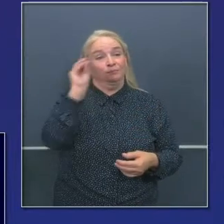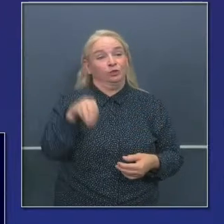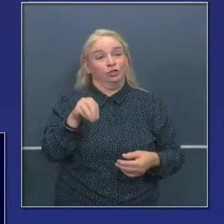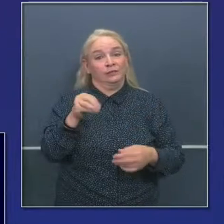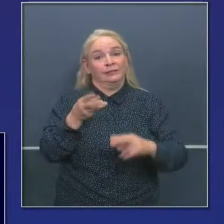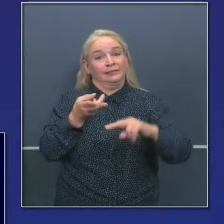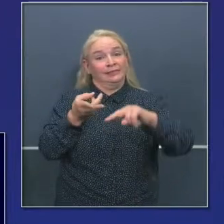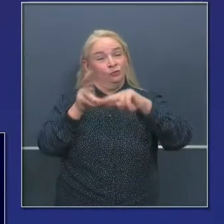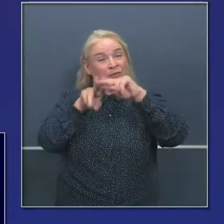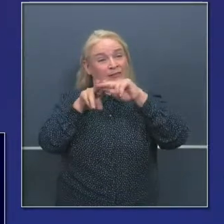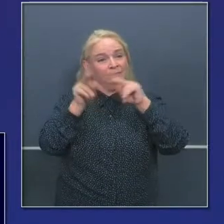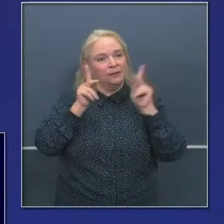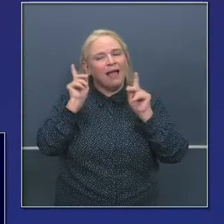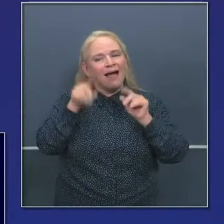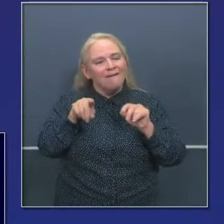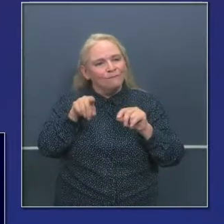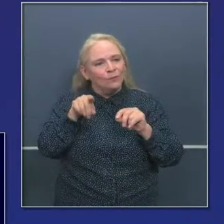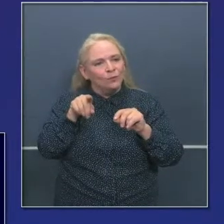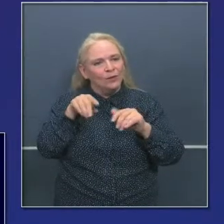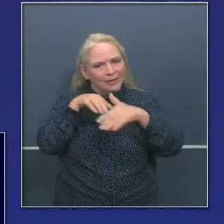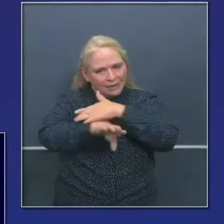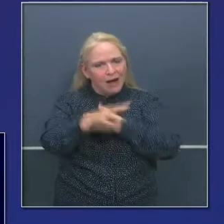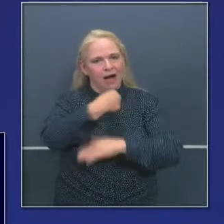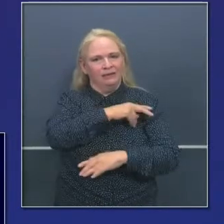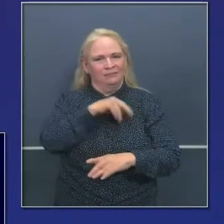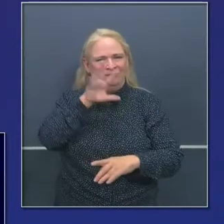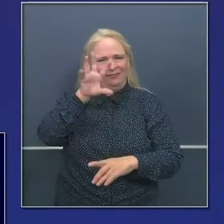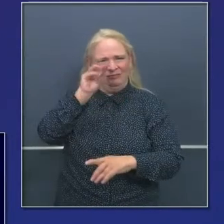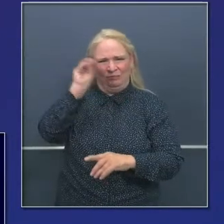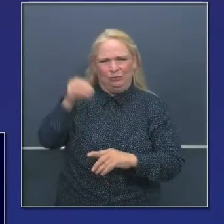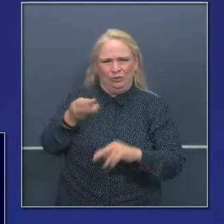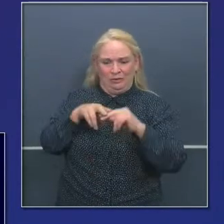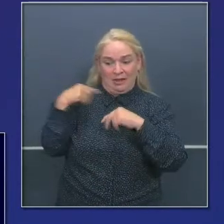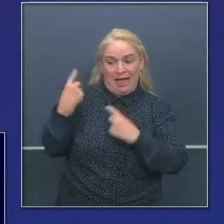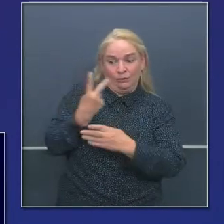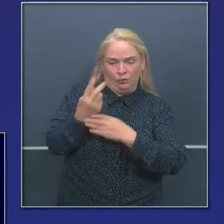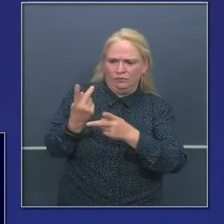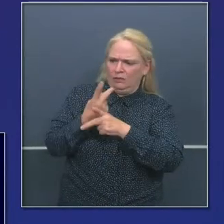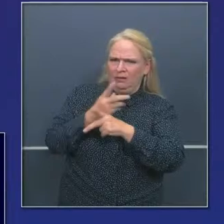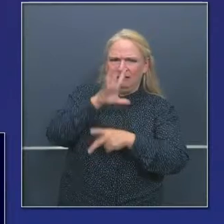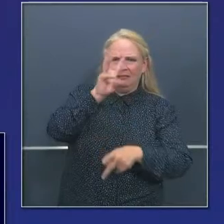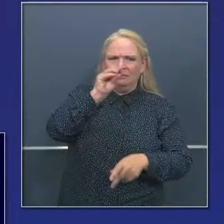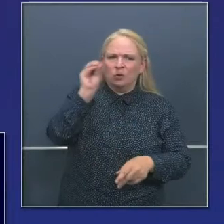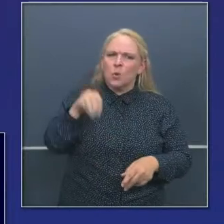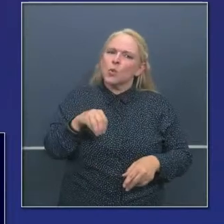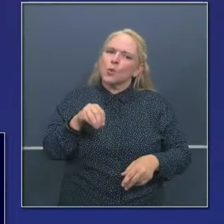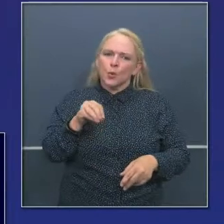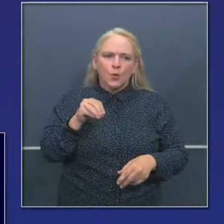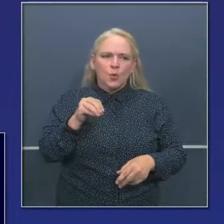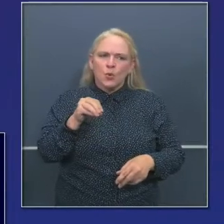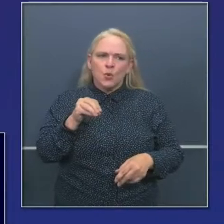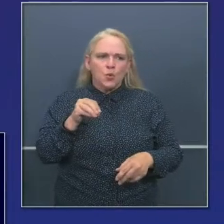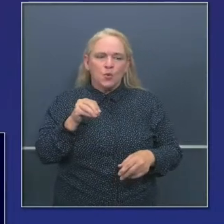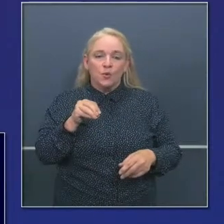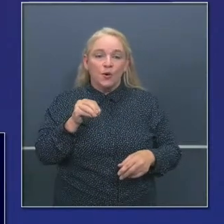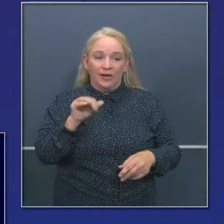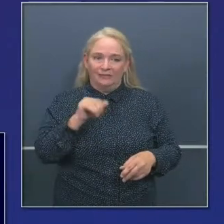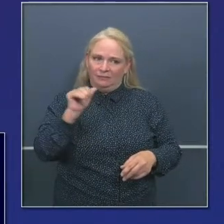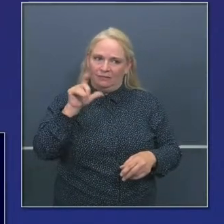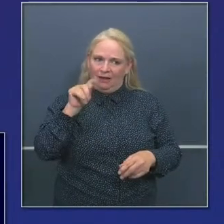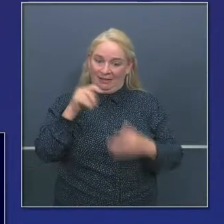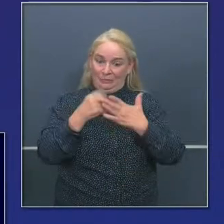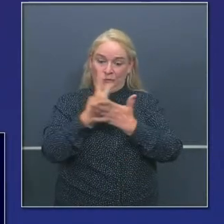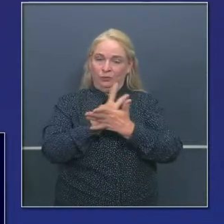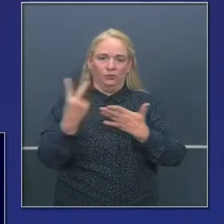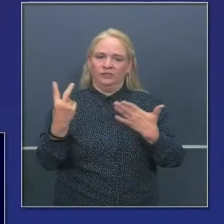in hospitalizations over the 2-week reporting period. 56%, just over a 2-week